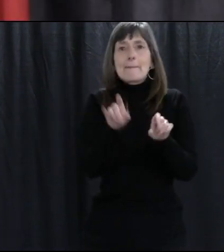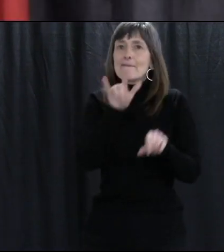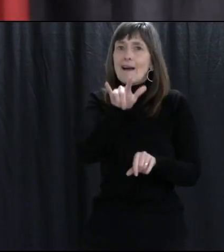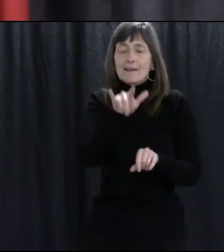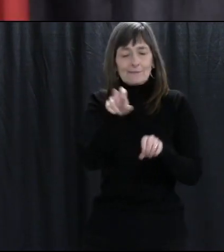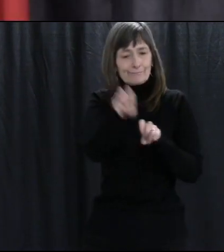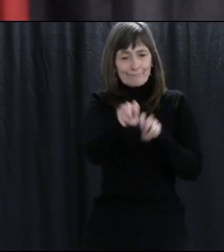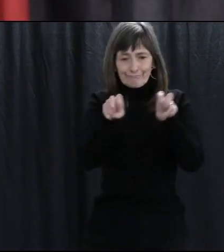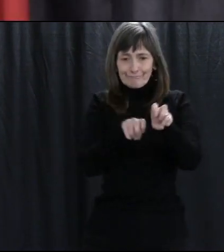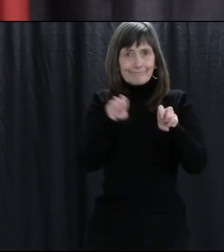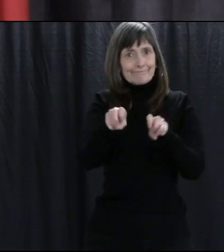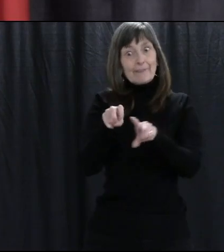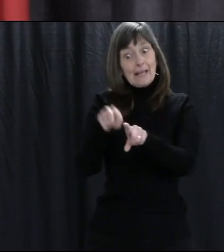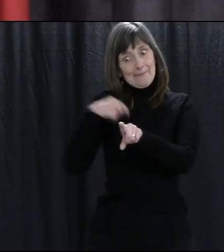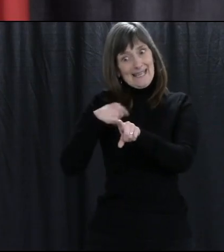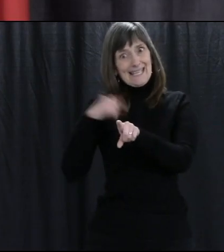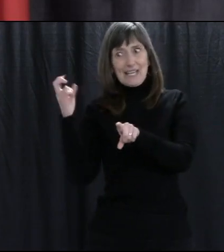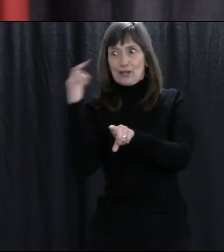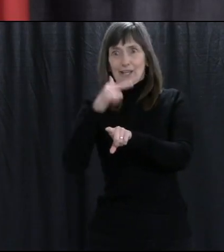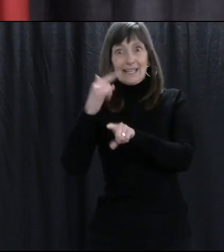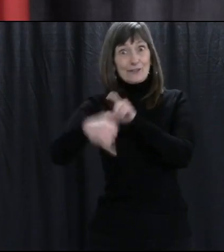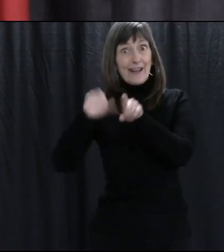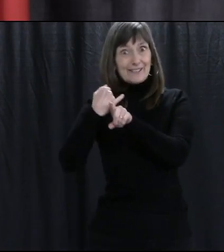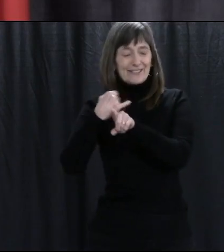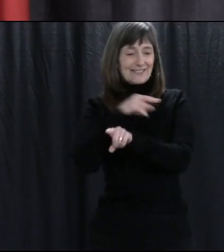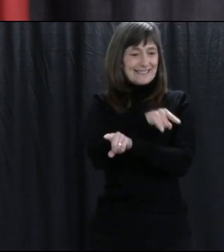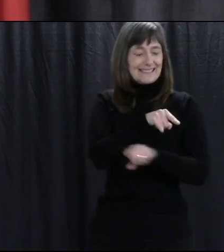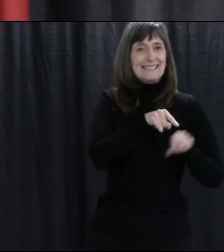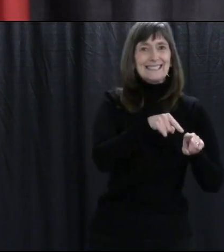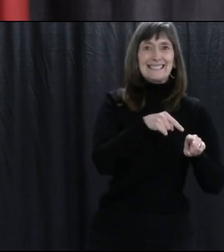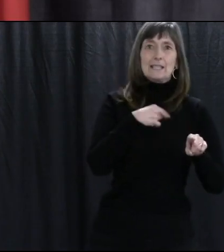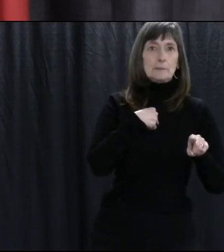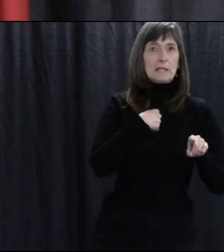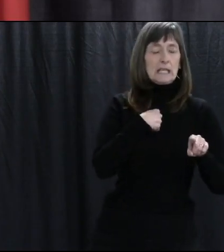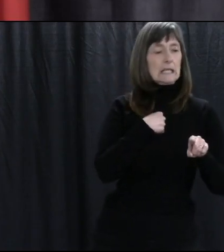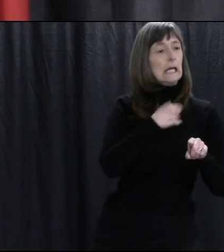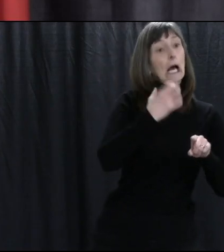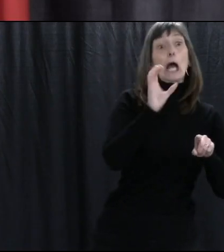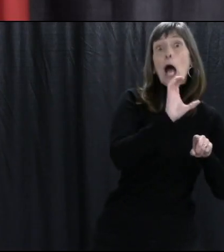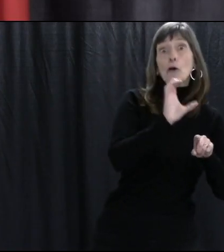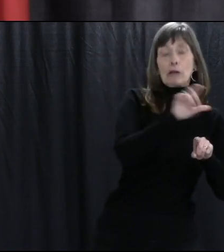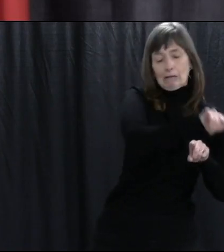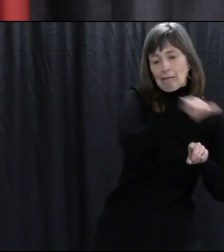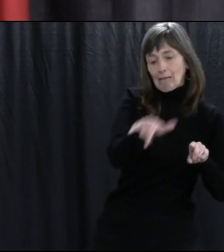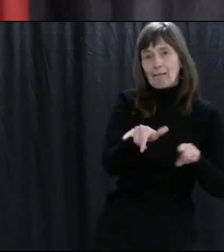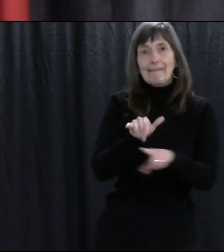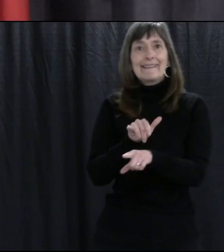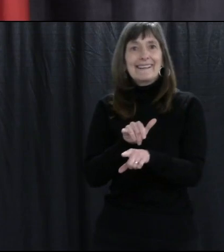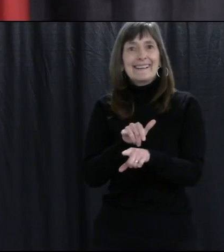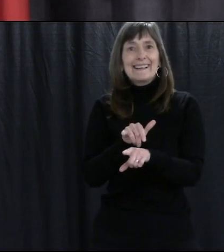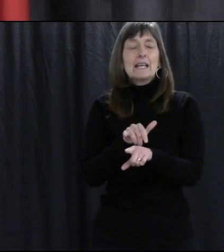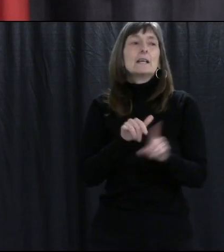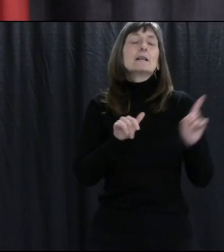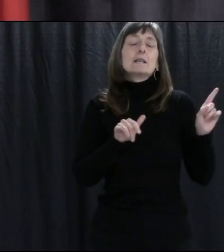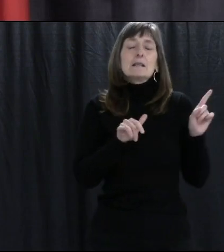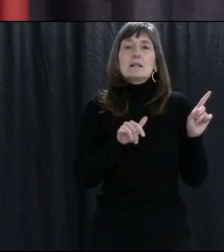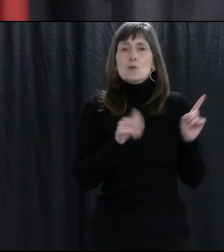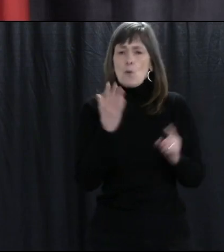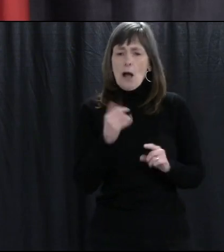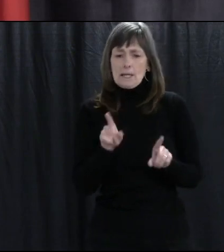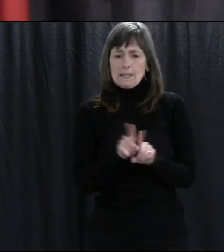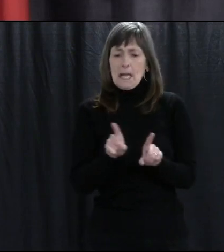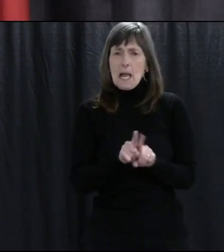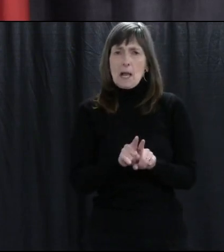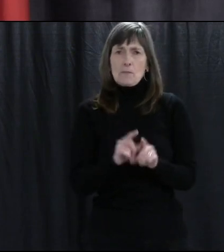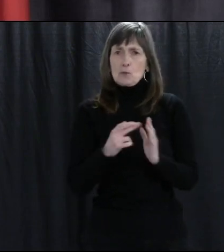the issue is not so much the flight from Toronto to Newfoundland. The issue is where they were before they took that flight to Toronto.